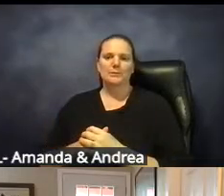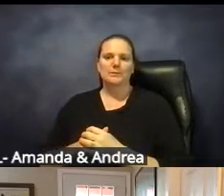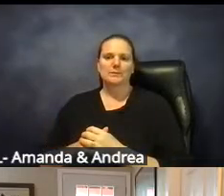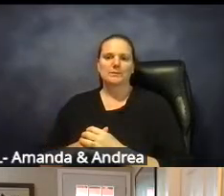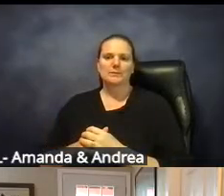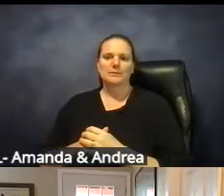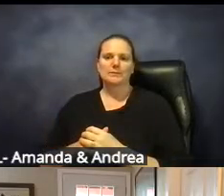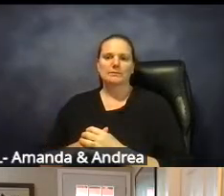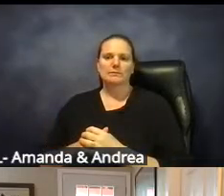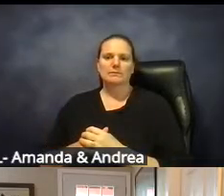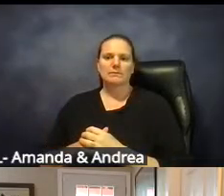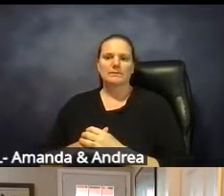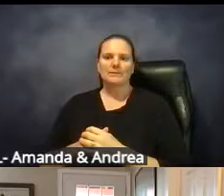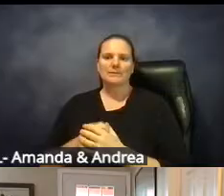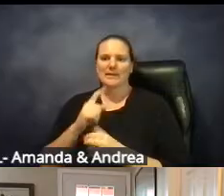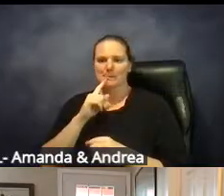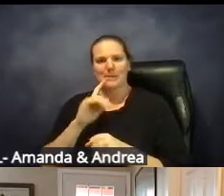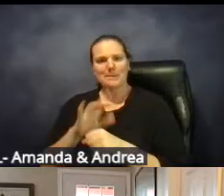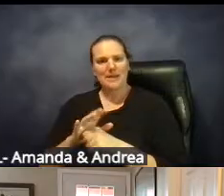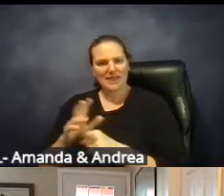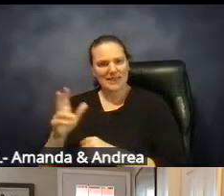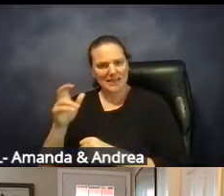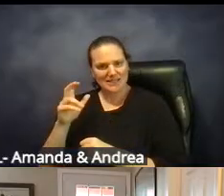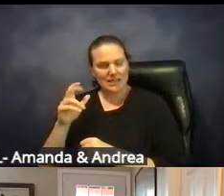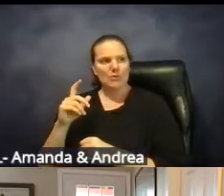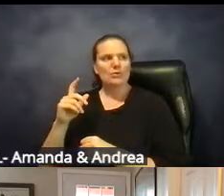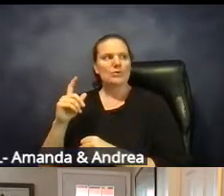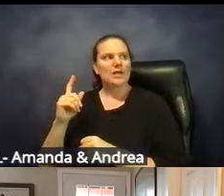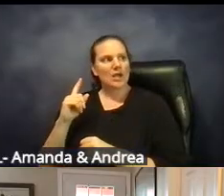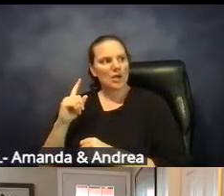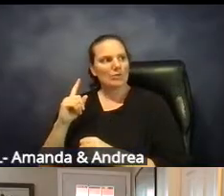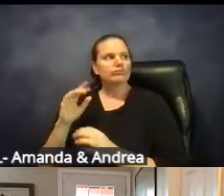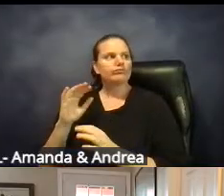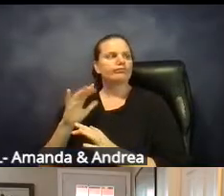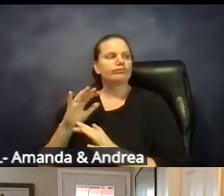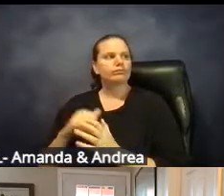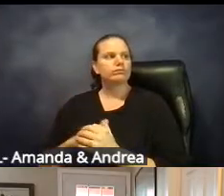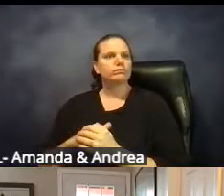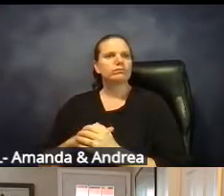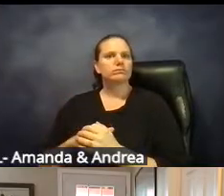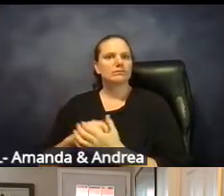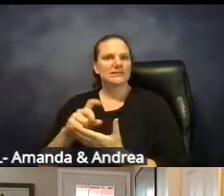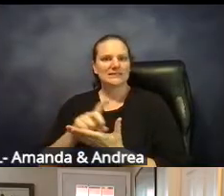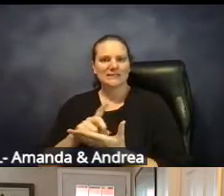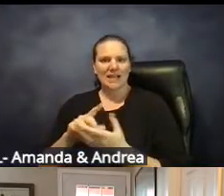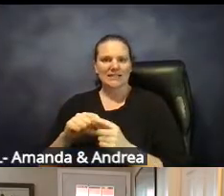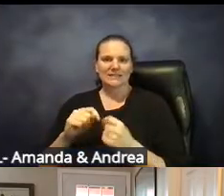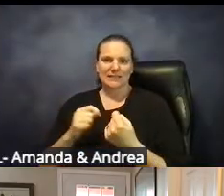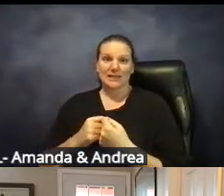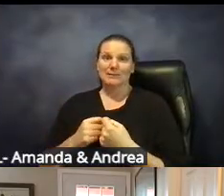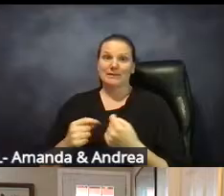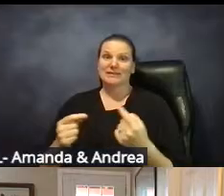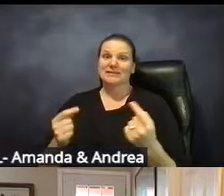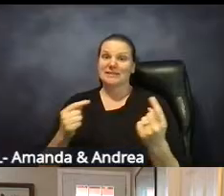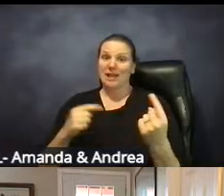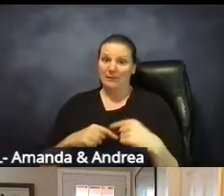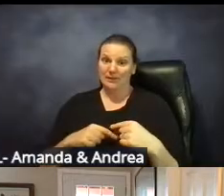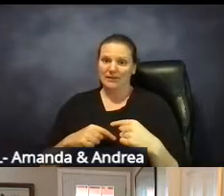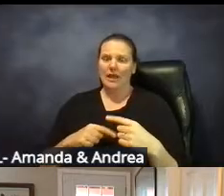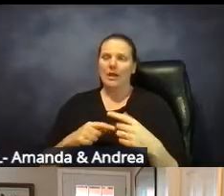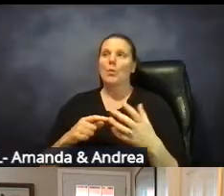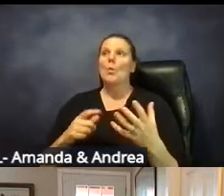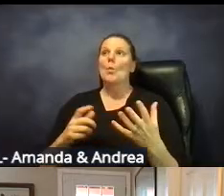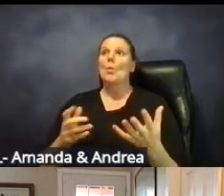I guess the commitment is to listen and hear, and the design team is coming because they really want